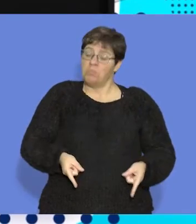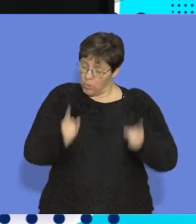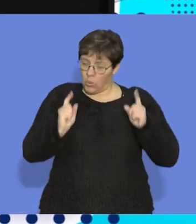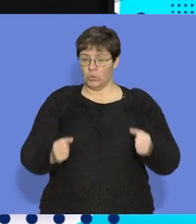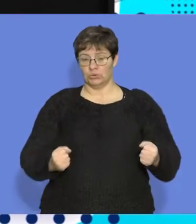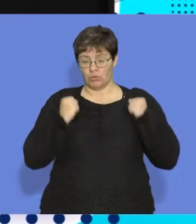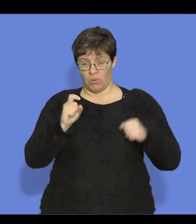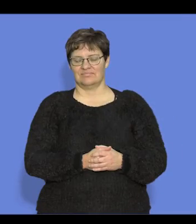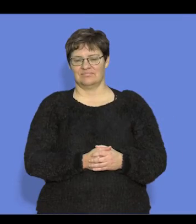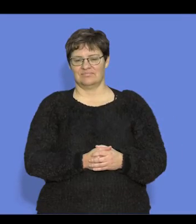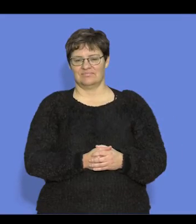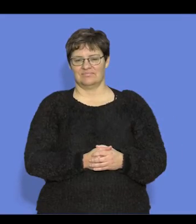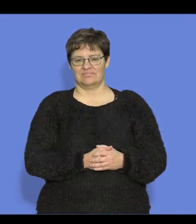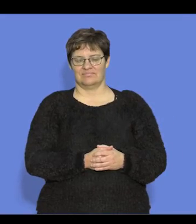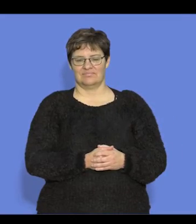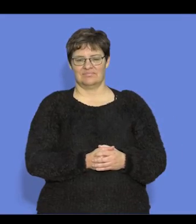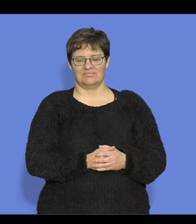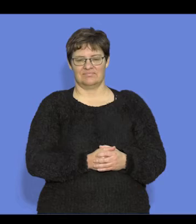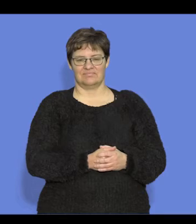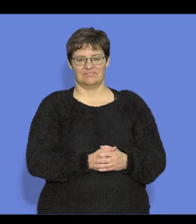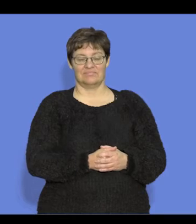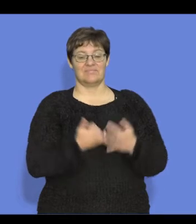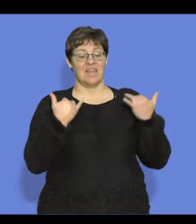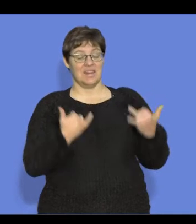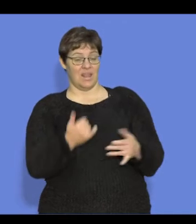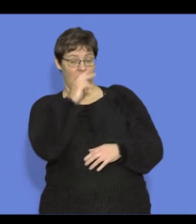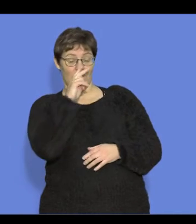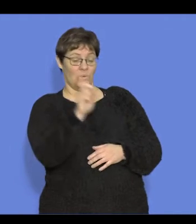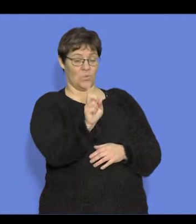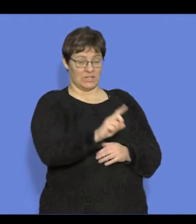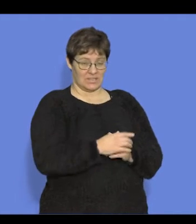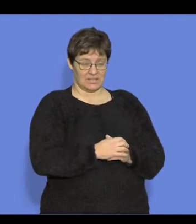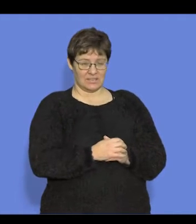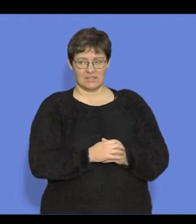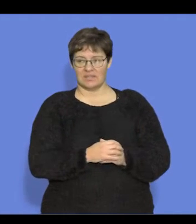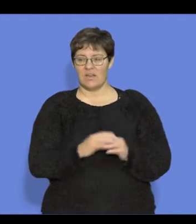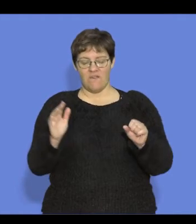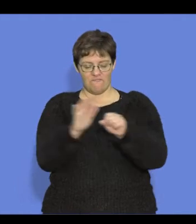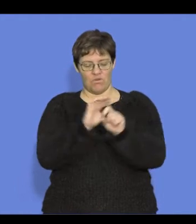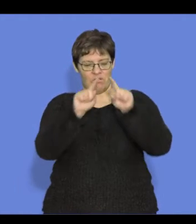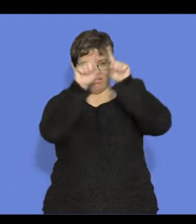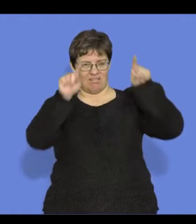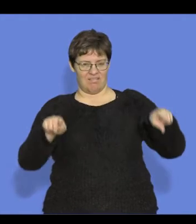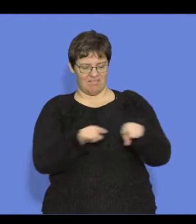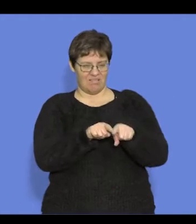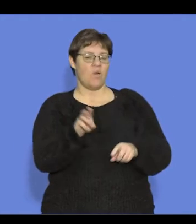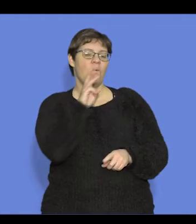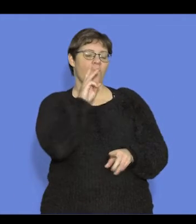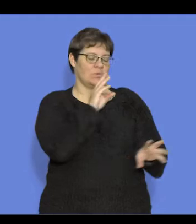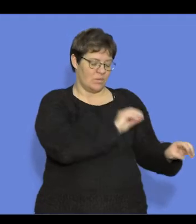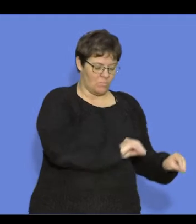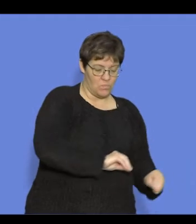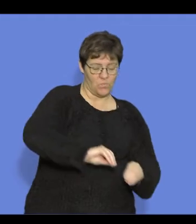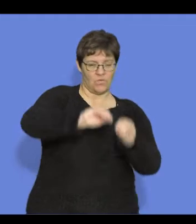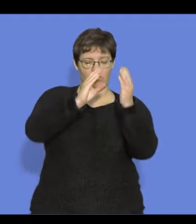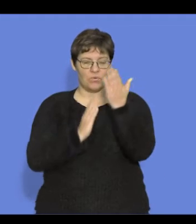strong. What we're looking at now is the whole picture. How does water move through the plant?